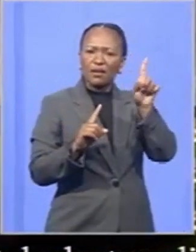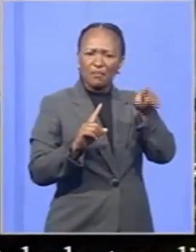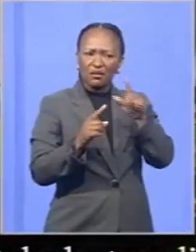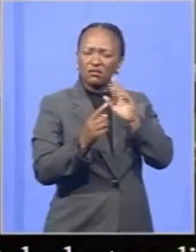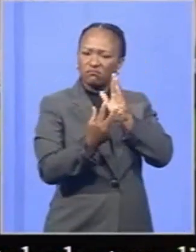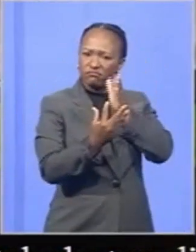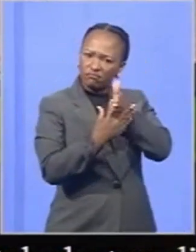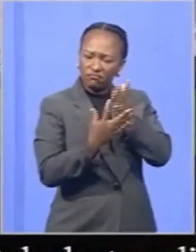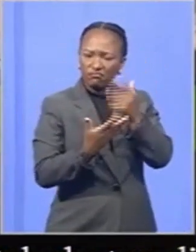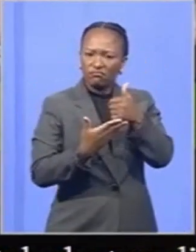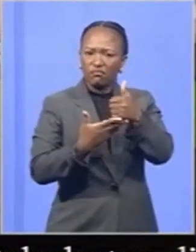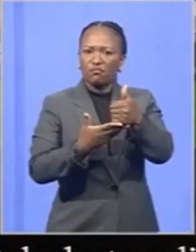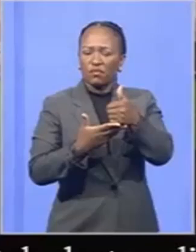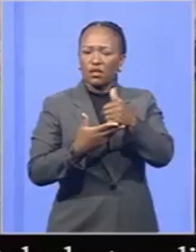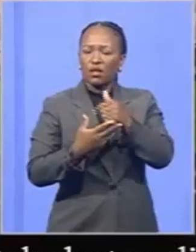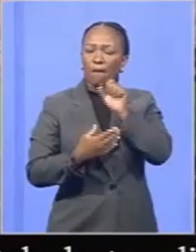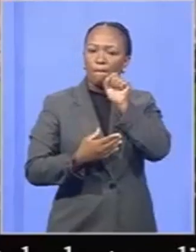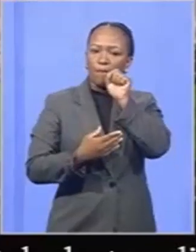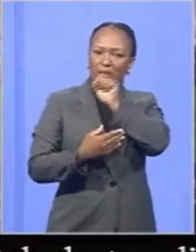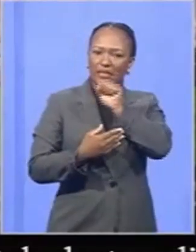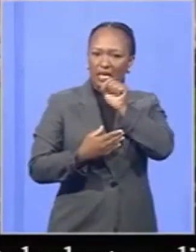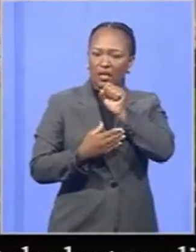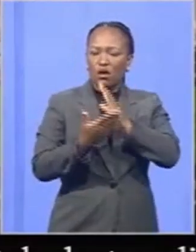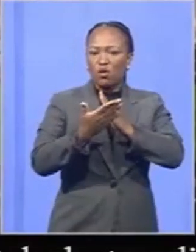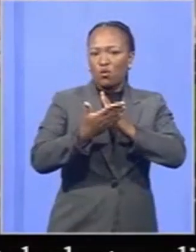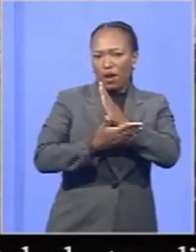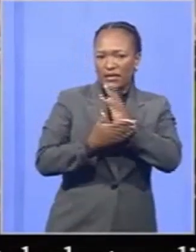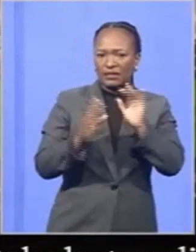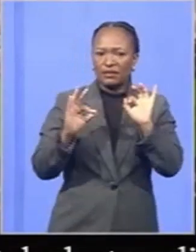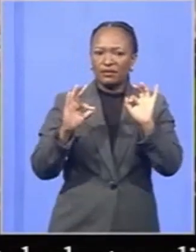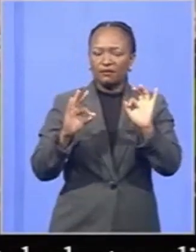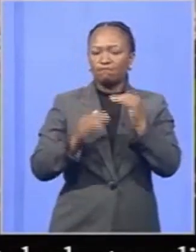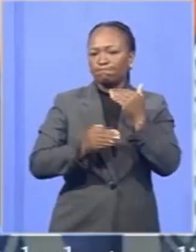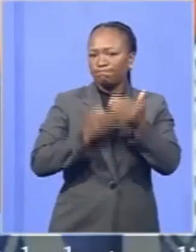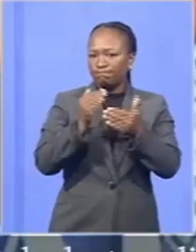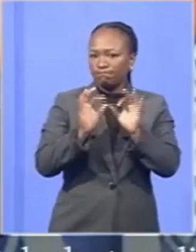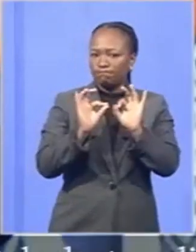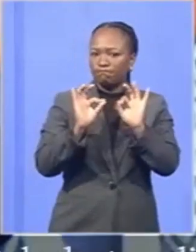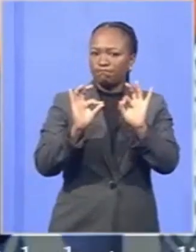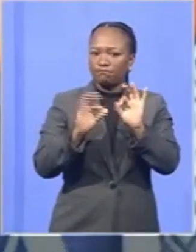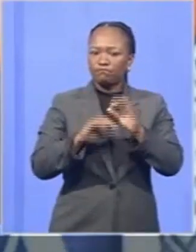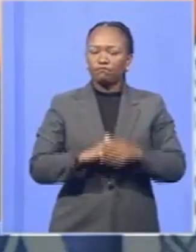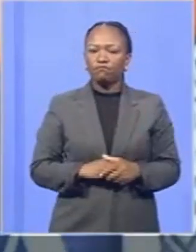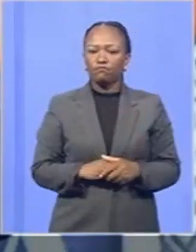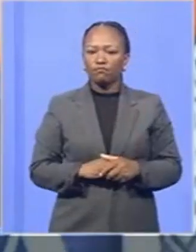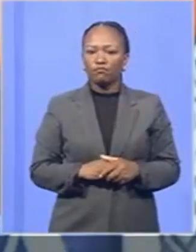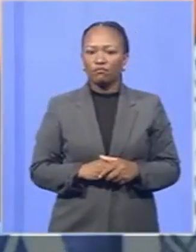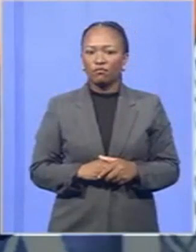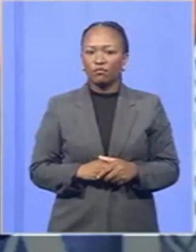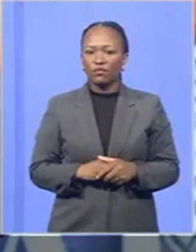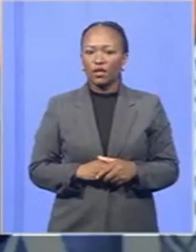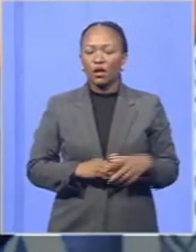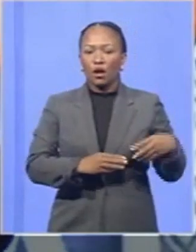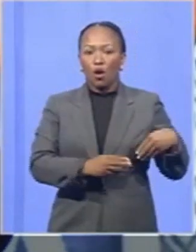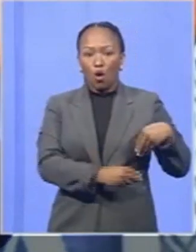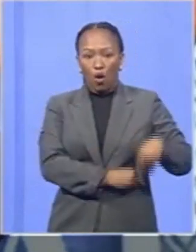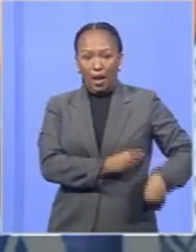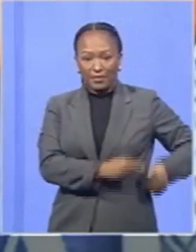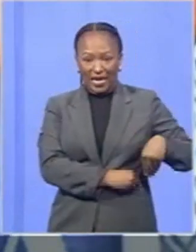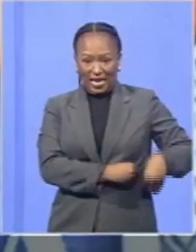ho netefatsa hore dibini di fumantshwa ditokelo tsa tsona ka ho phethahala. Corruption is the reason